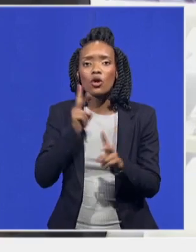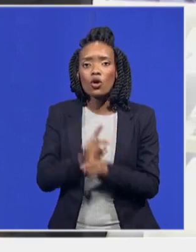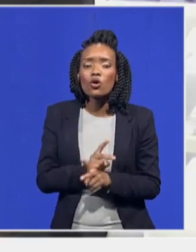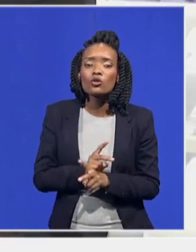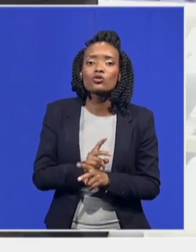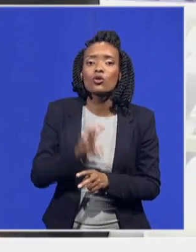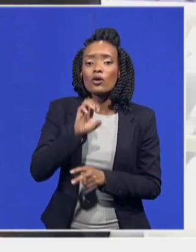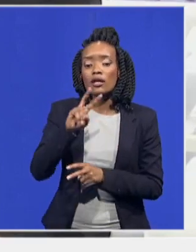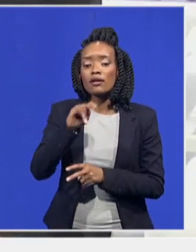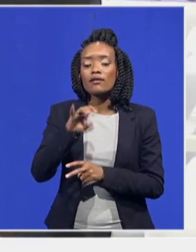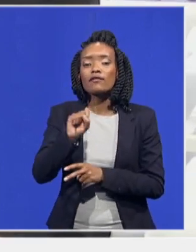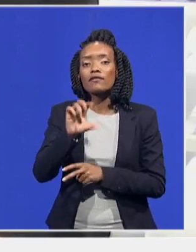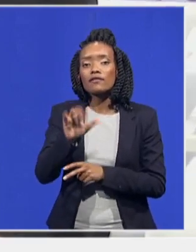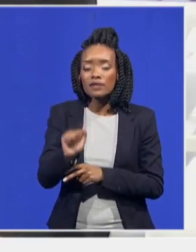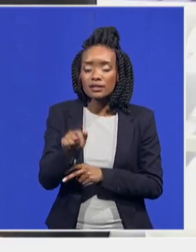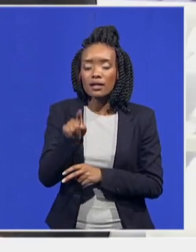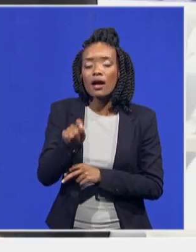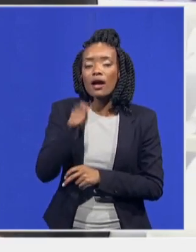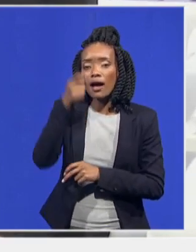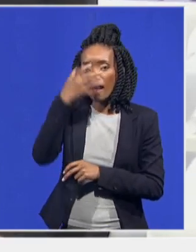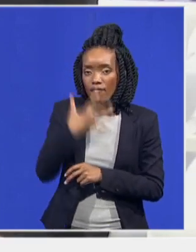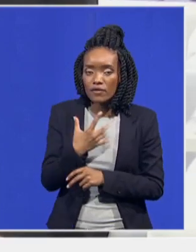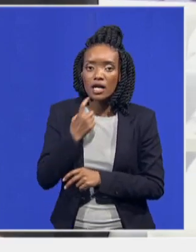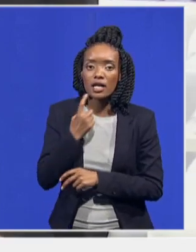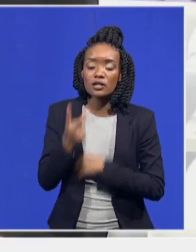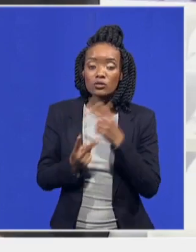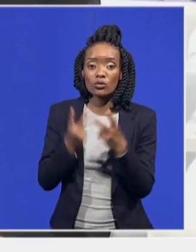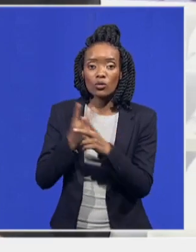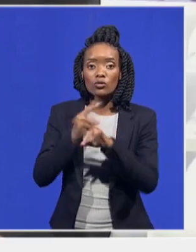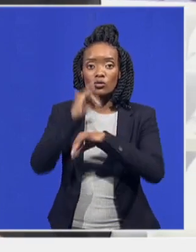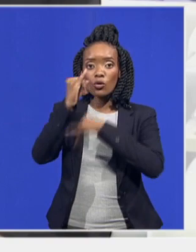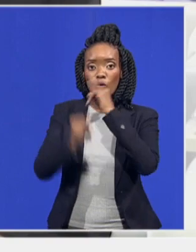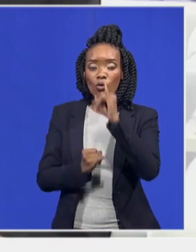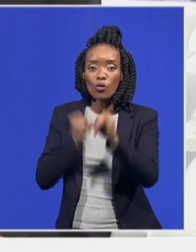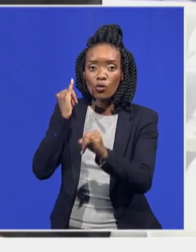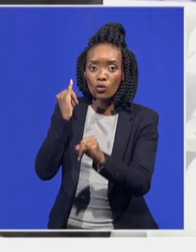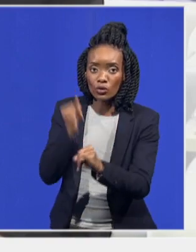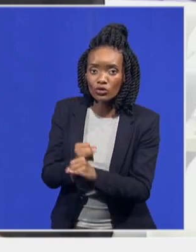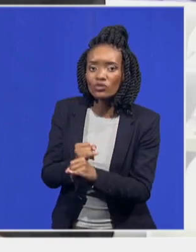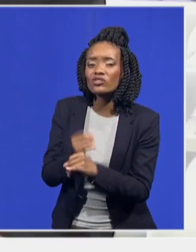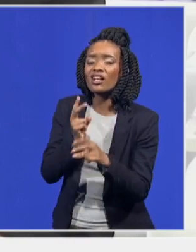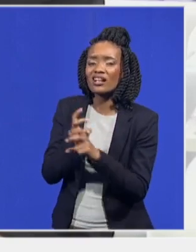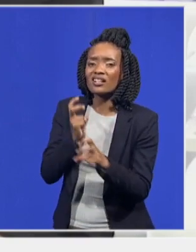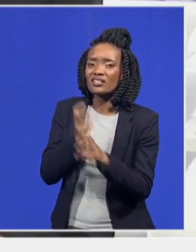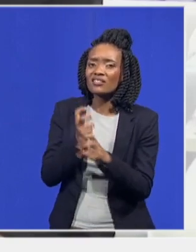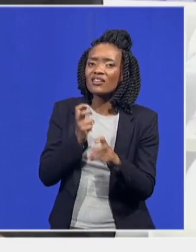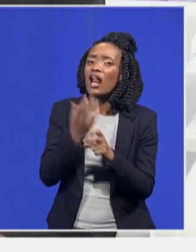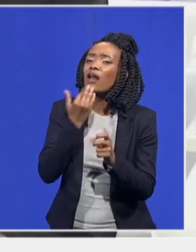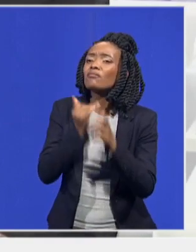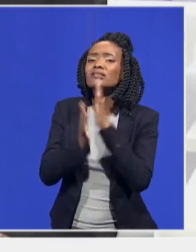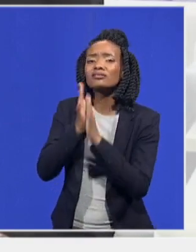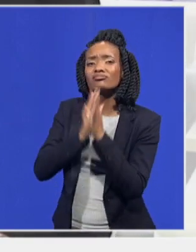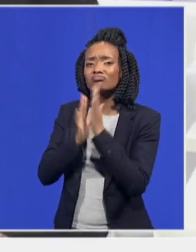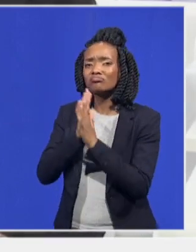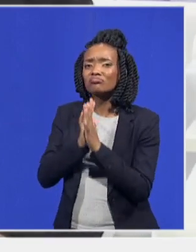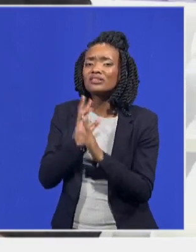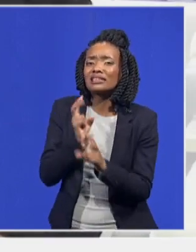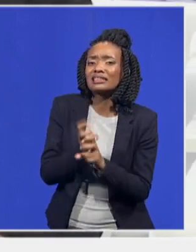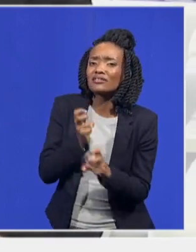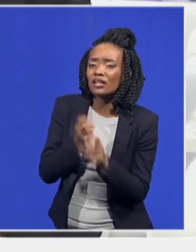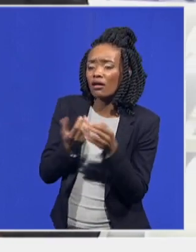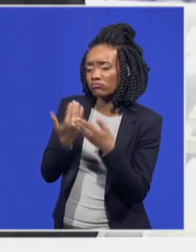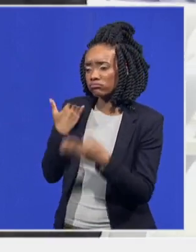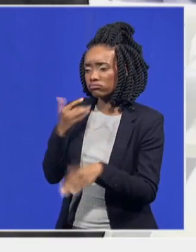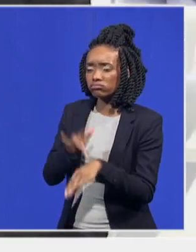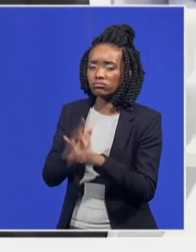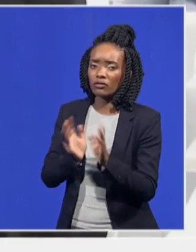Africa. However, internationally, you're also saying that it's a bit difficult. Talk to us about the difficulties that you have, or that you had. You know,